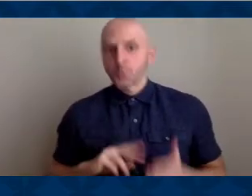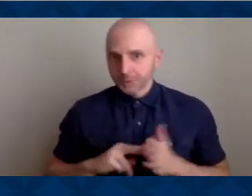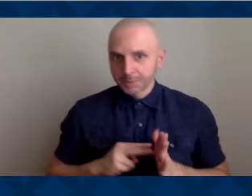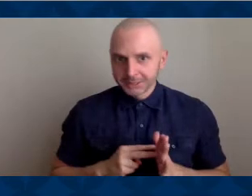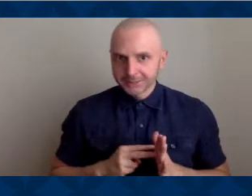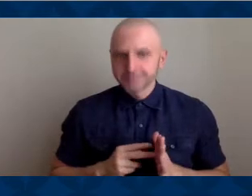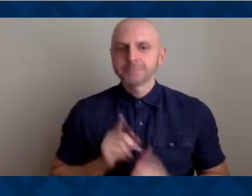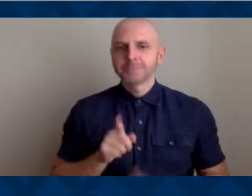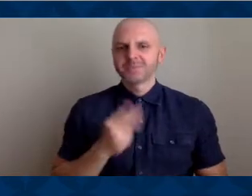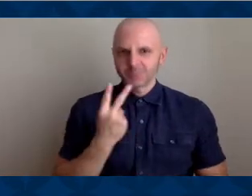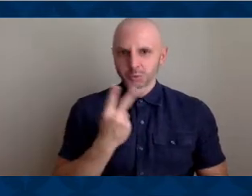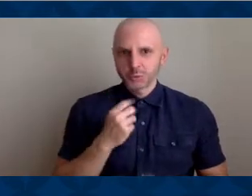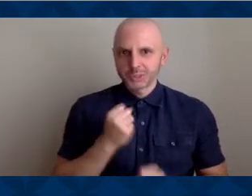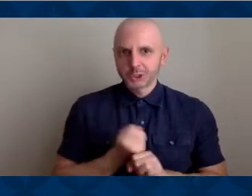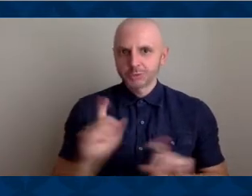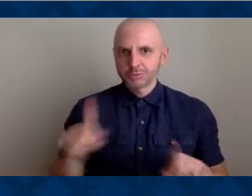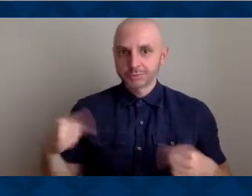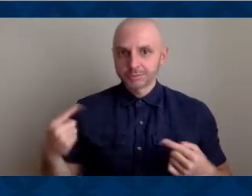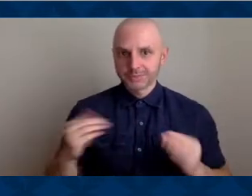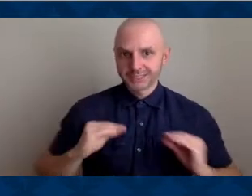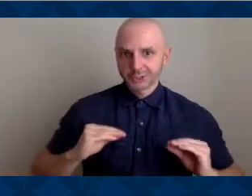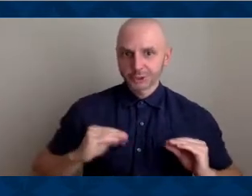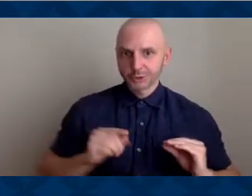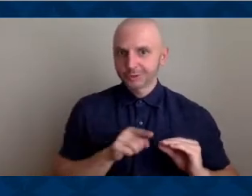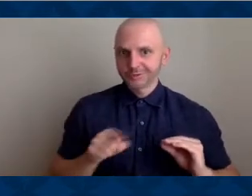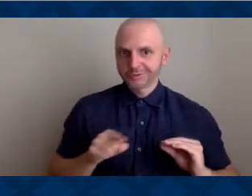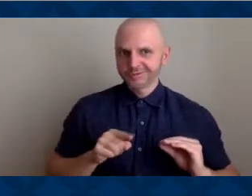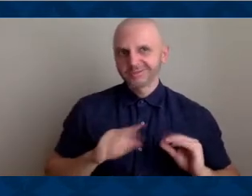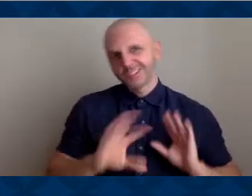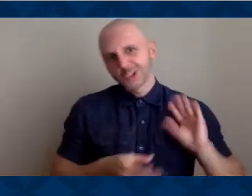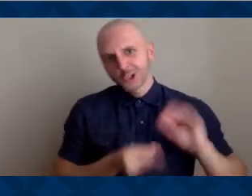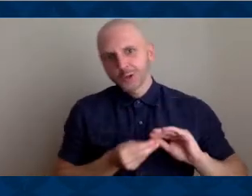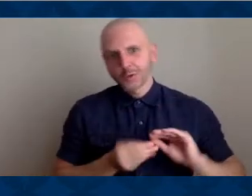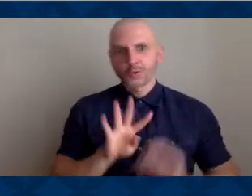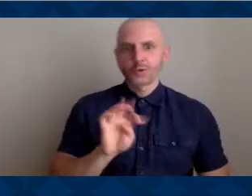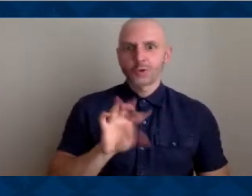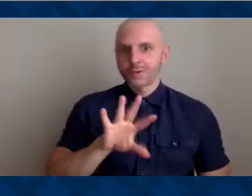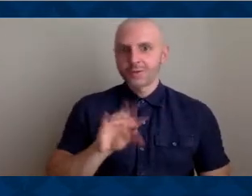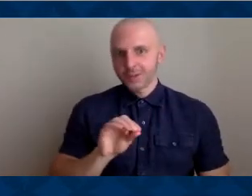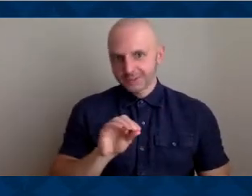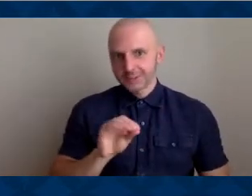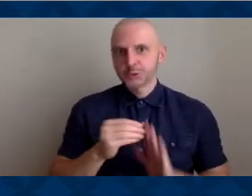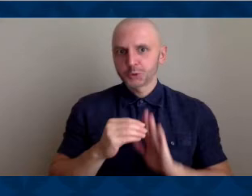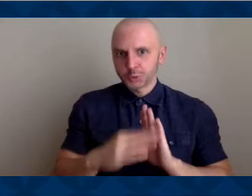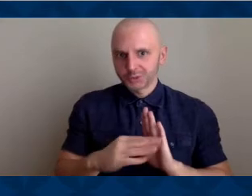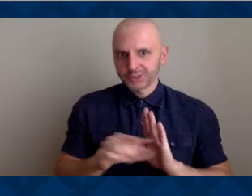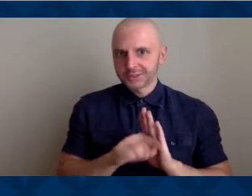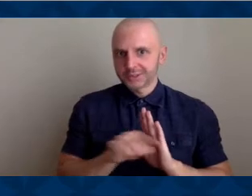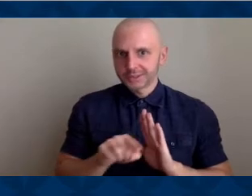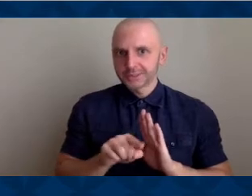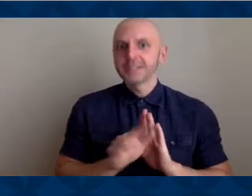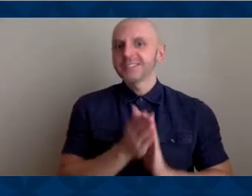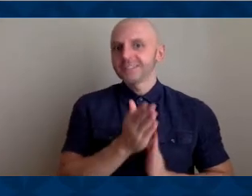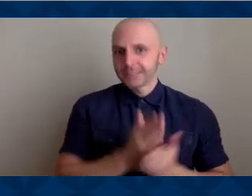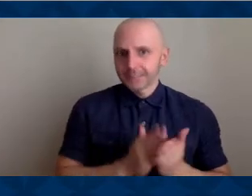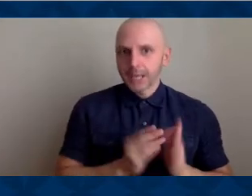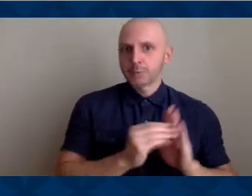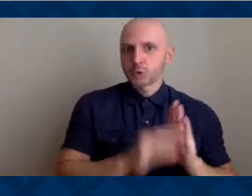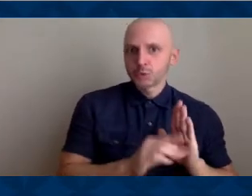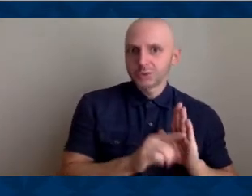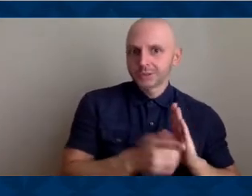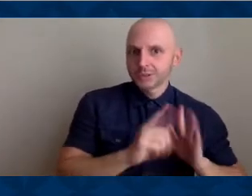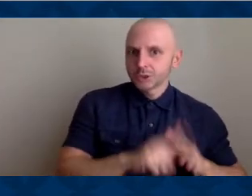years, I've taught approximately 450 students. Several of them have taken multiple courses with me, be it the Introductory